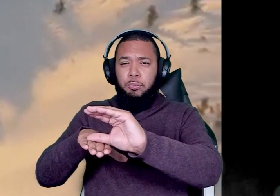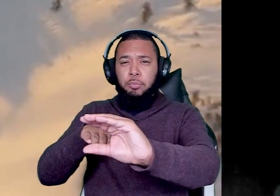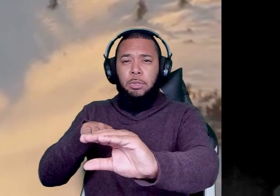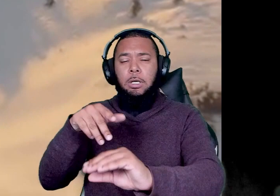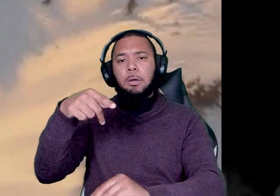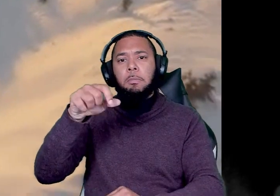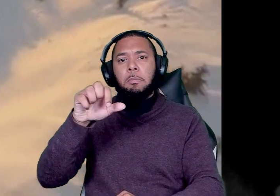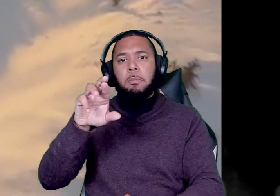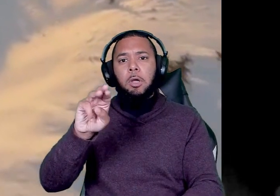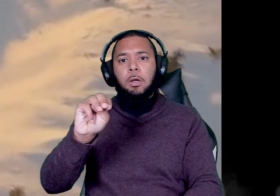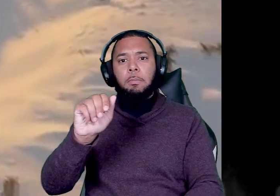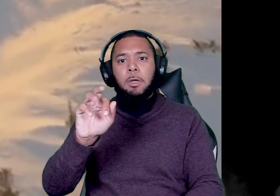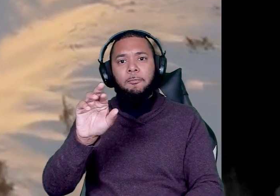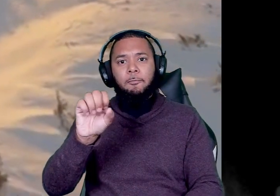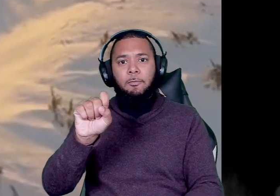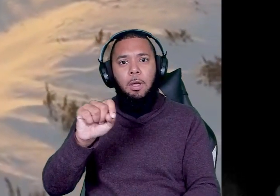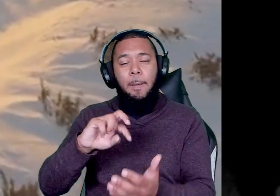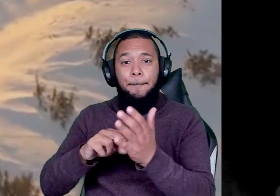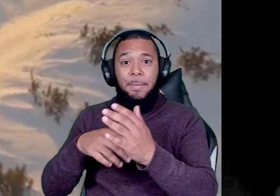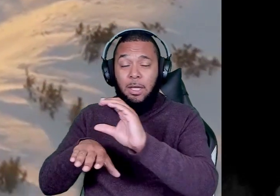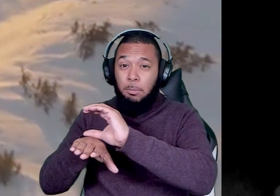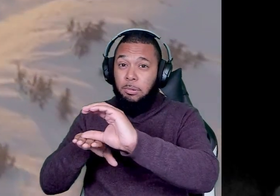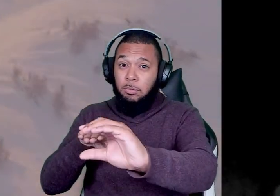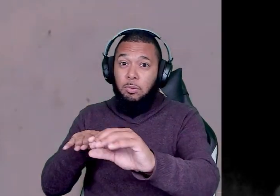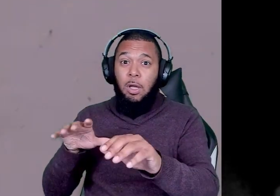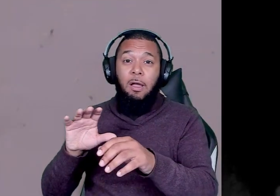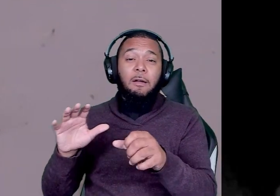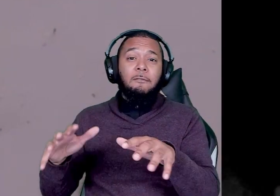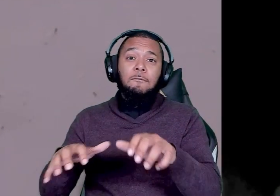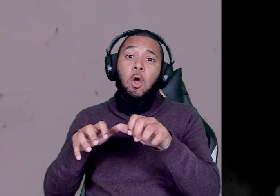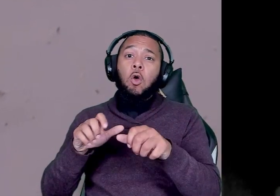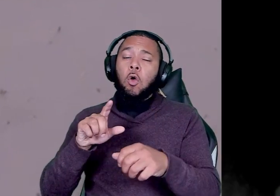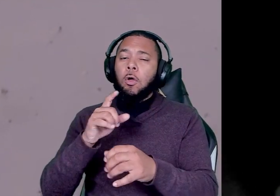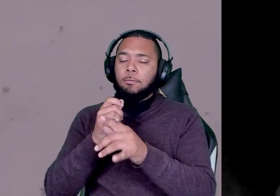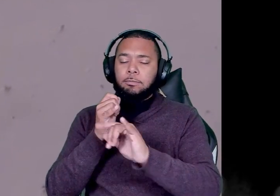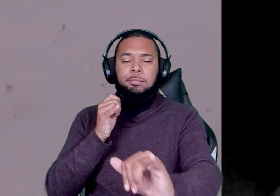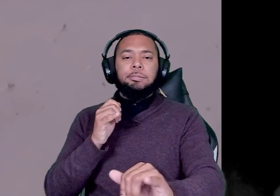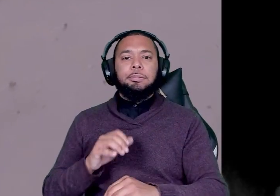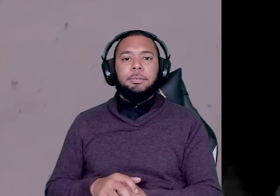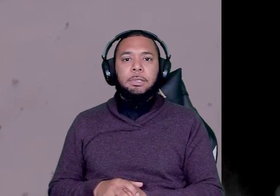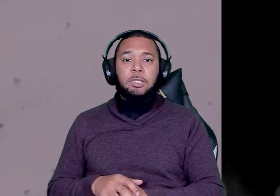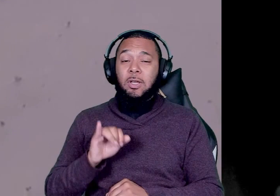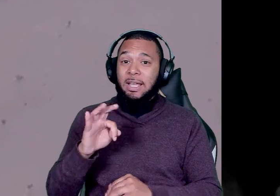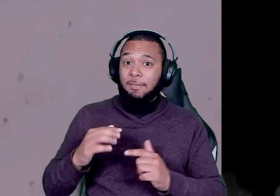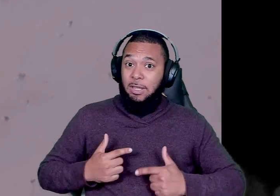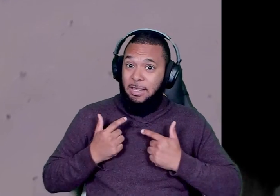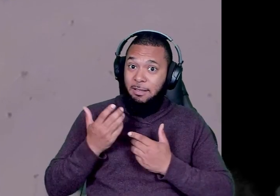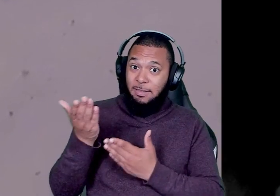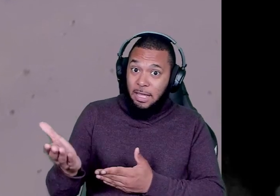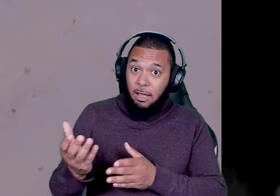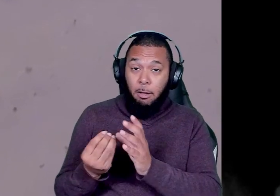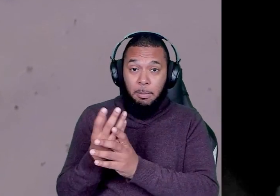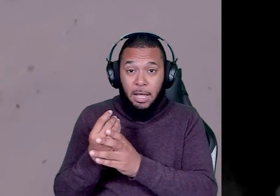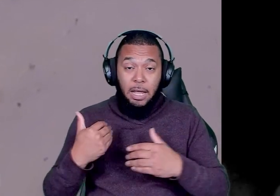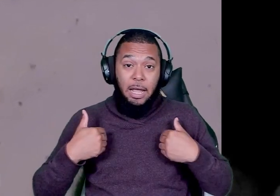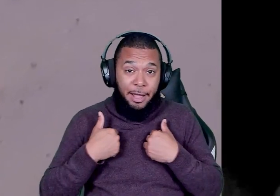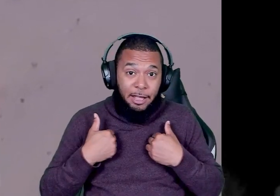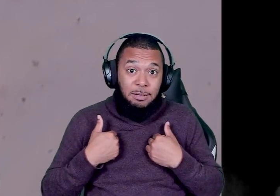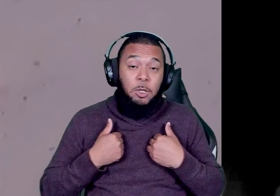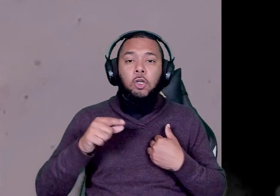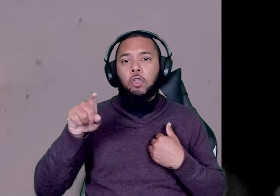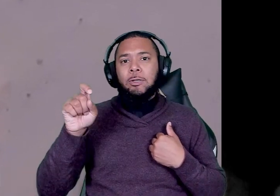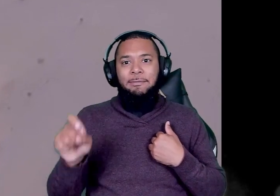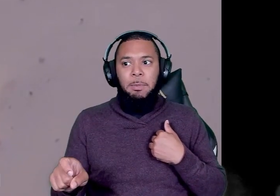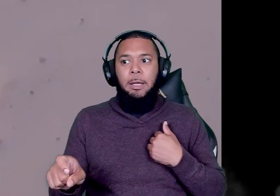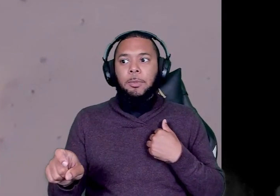frozen soil year-round. So if you live in the tundra, you're going to have to be able to, and you're any kind of a plant or an animal, you're going to have to be able to